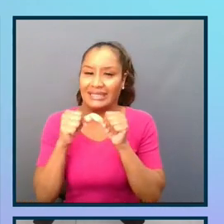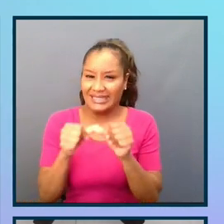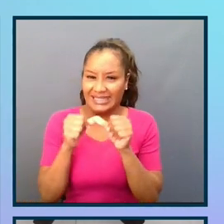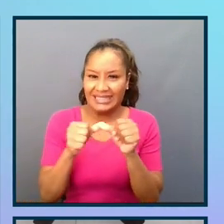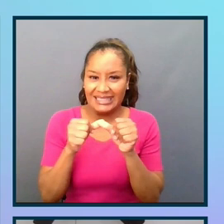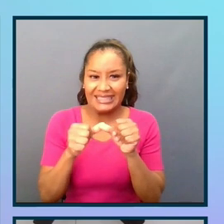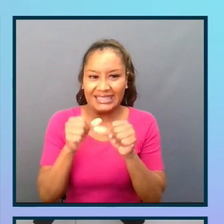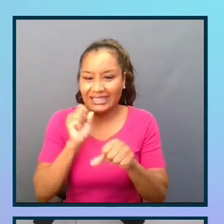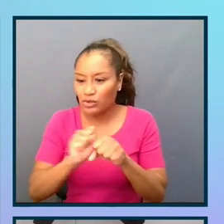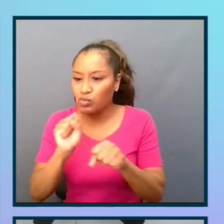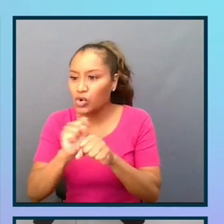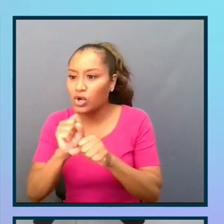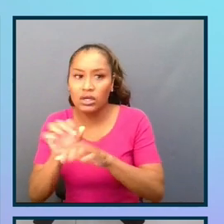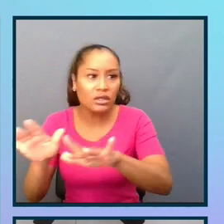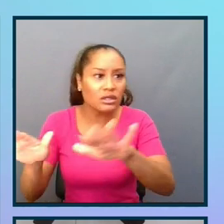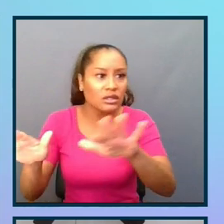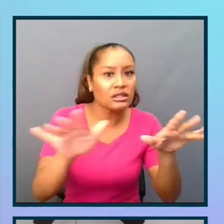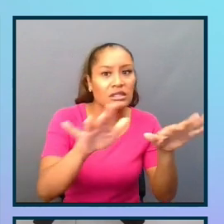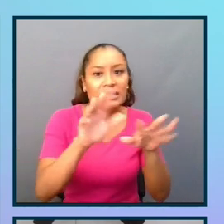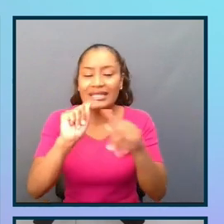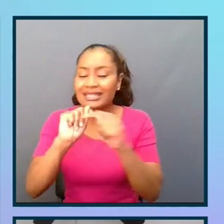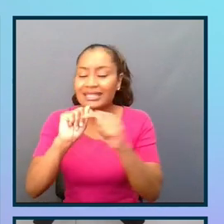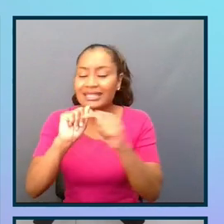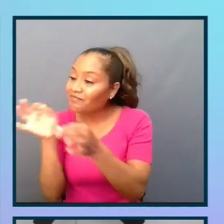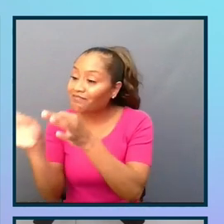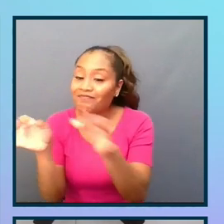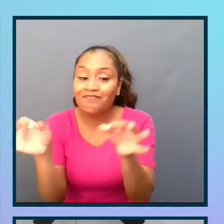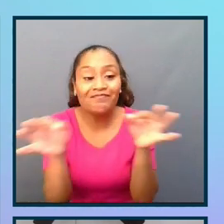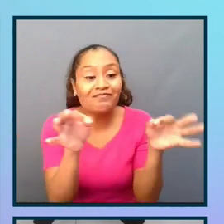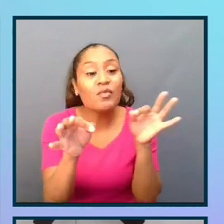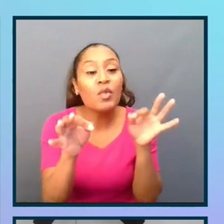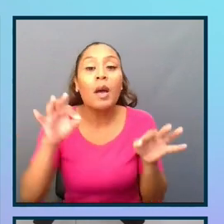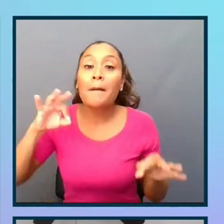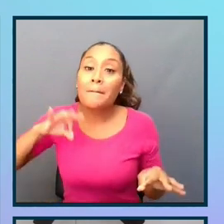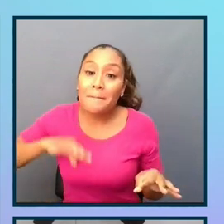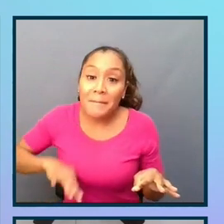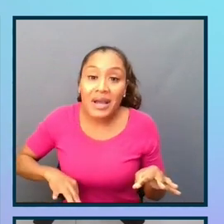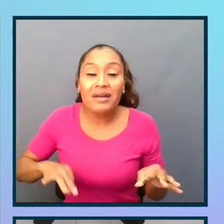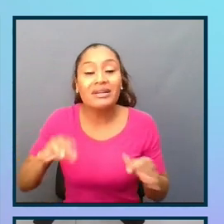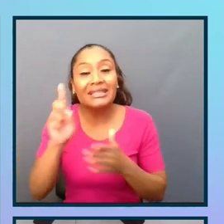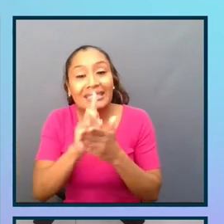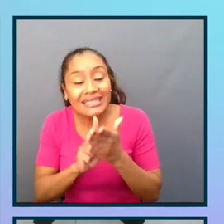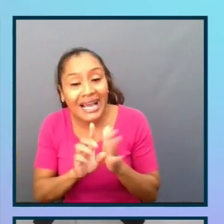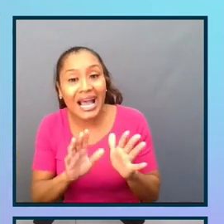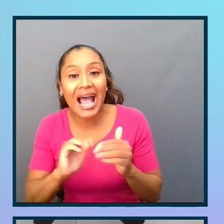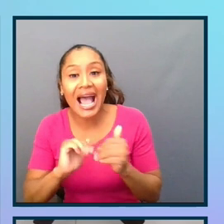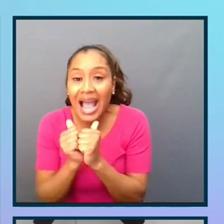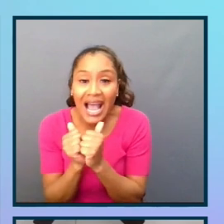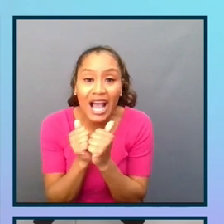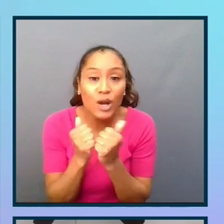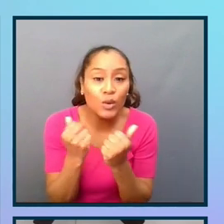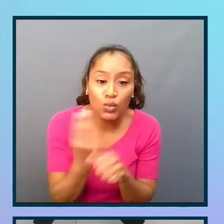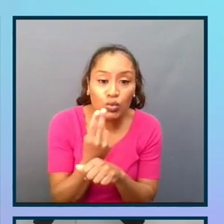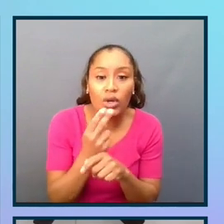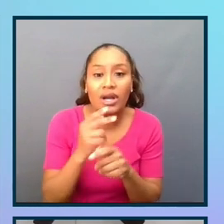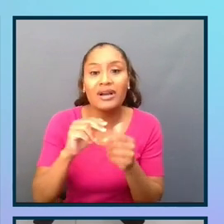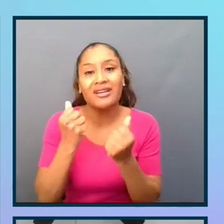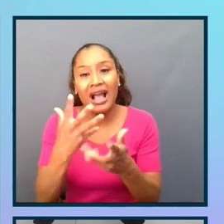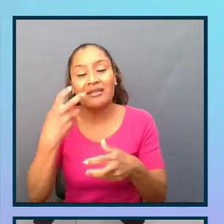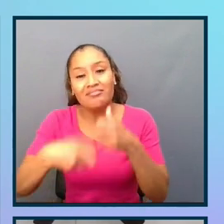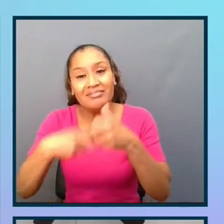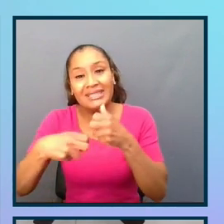work across the organization to help teams understand the benefits of the design system, how to use it, and the backlog issues that bubble